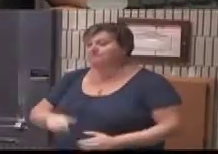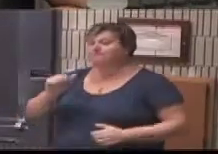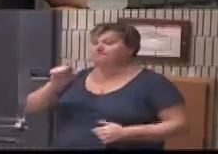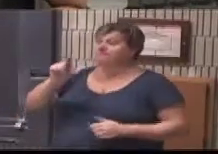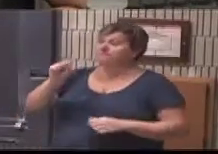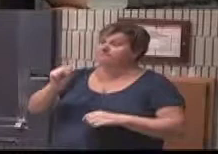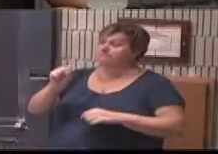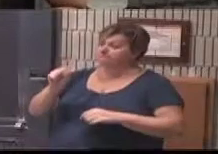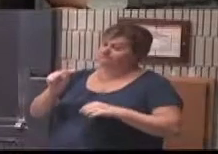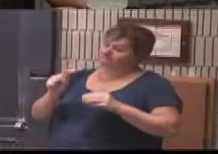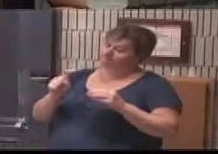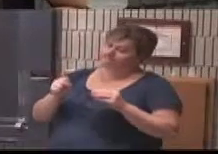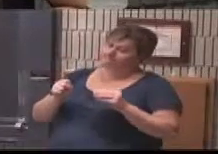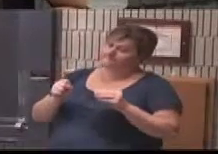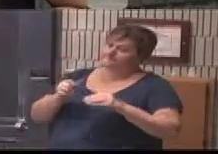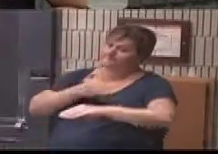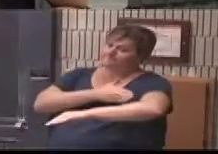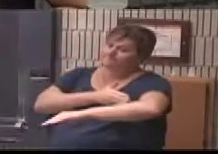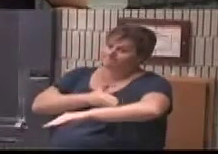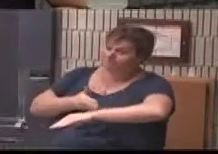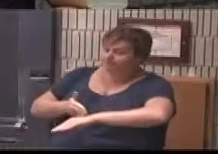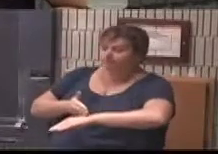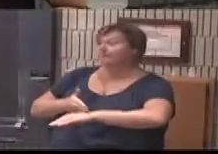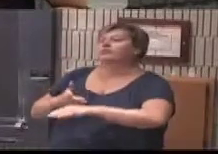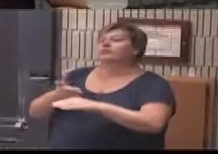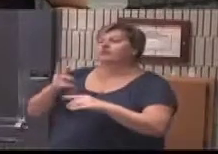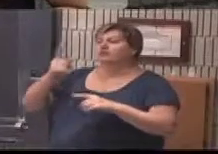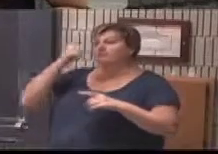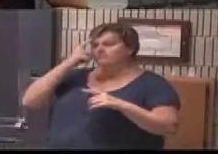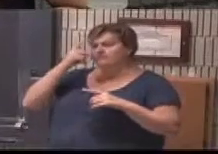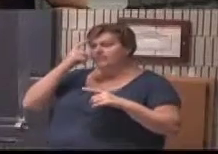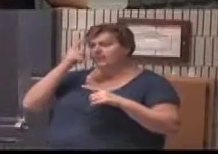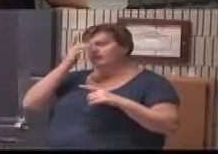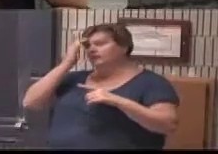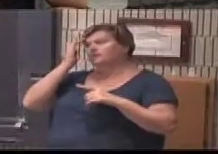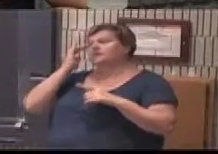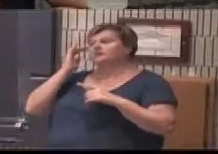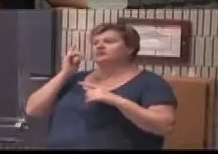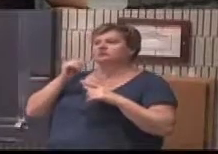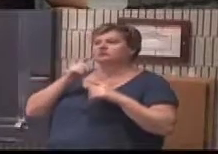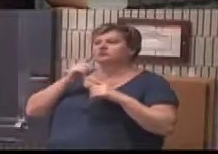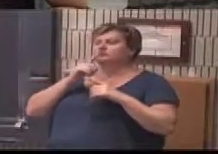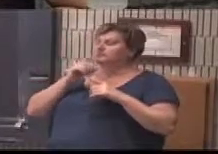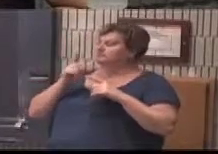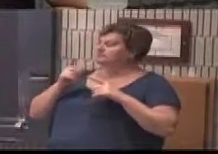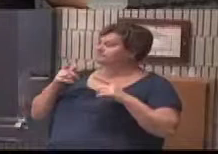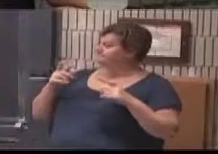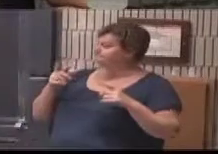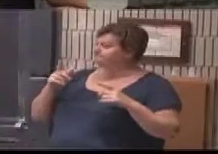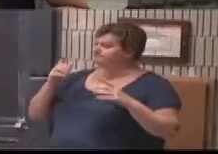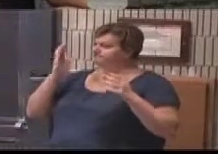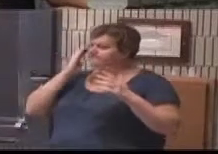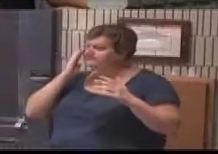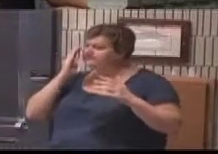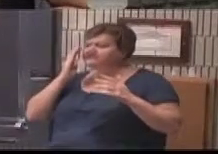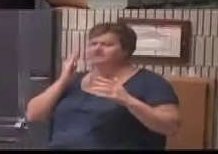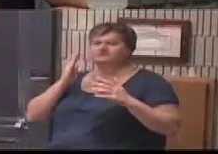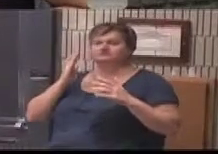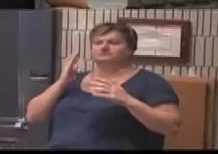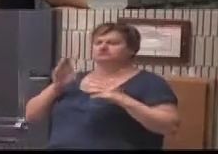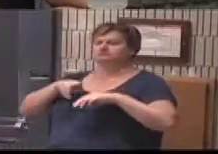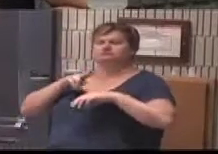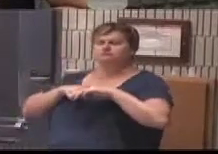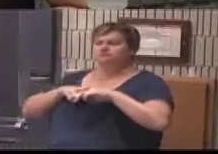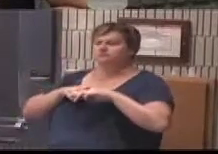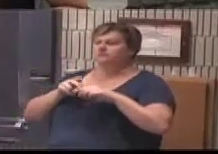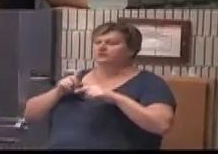the mind and senses usually remain completely intact, and the patient essentially becomes a prisoner of his or her own body. And that's